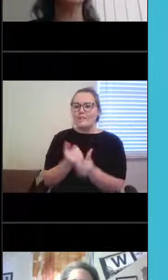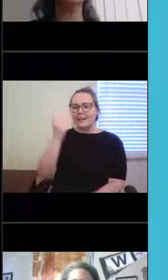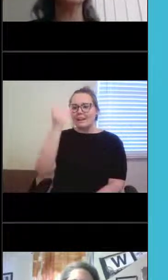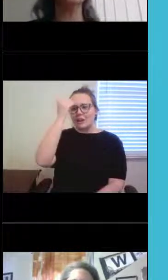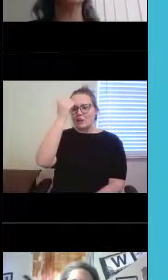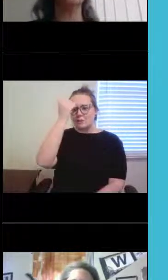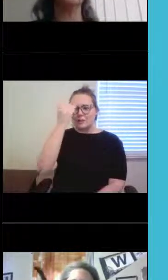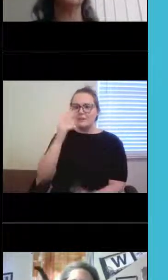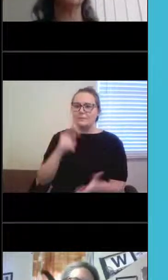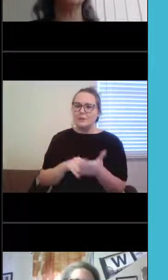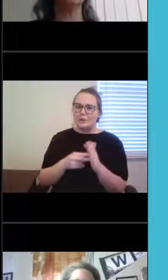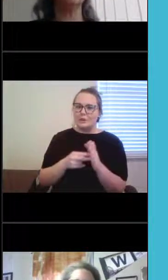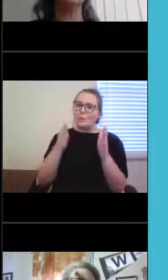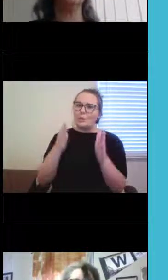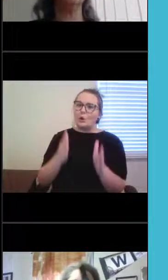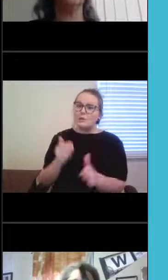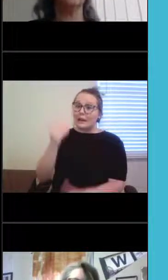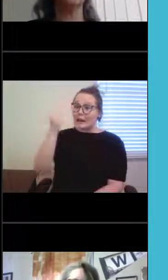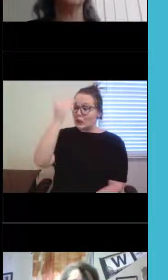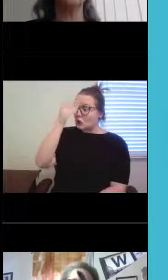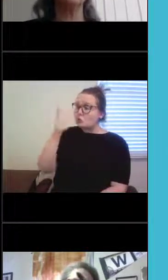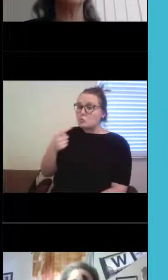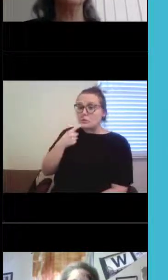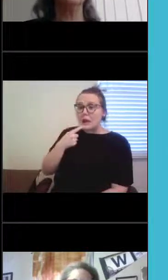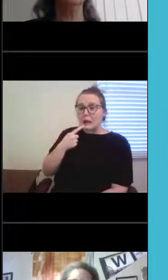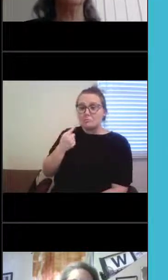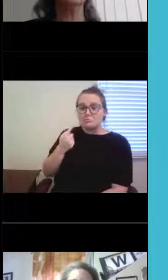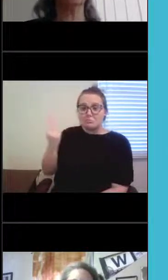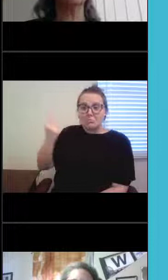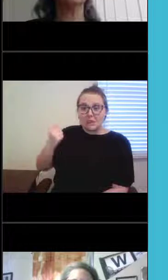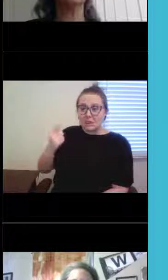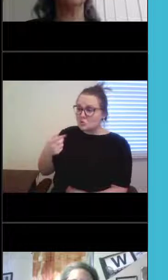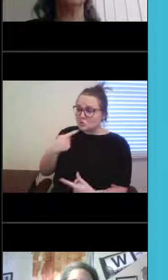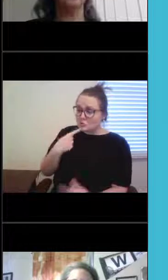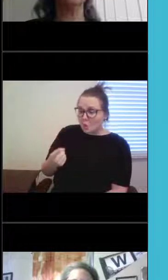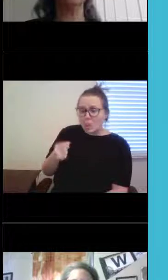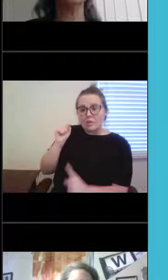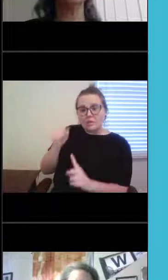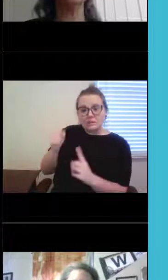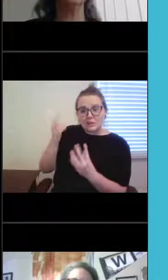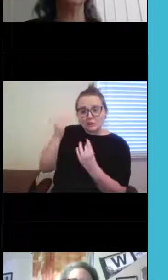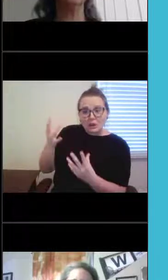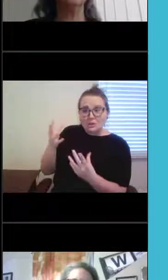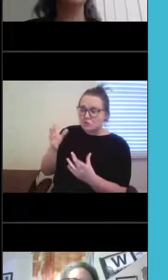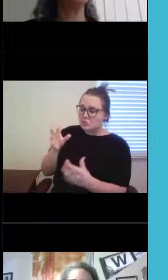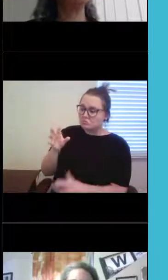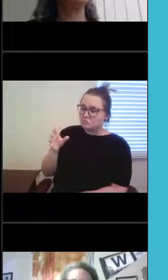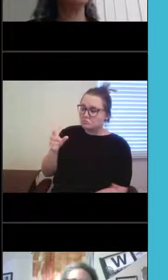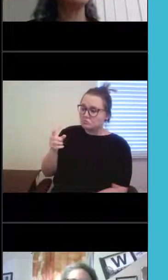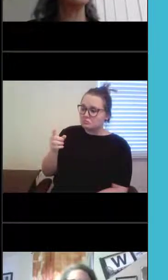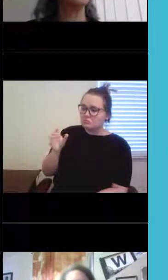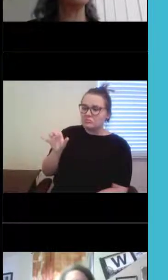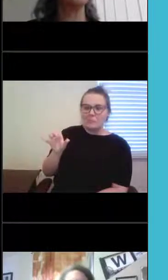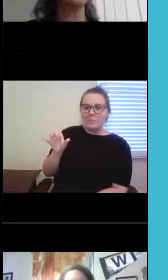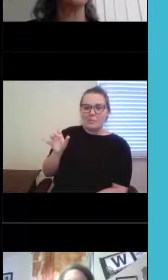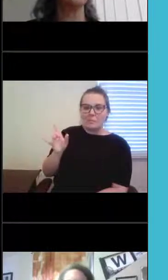person acknowledges that you've said something to them, like you've disclosed this information about the trauma, but they